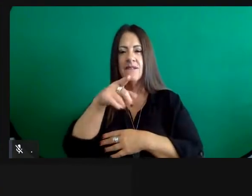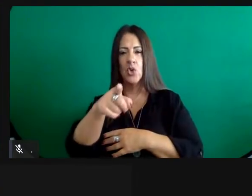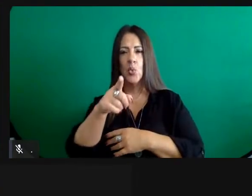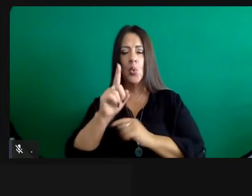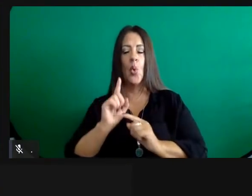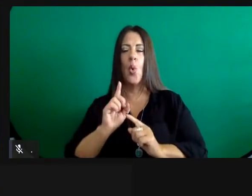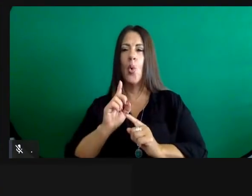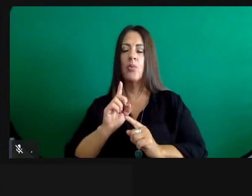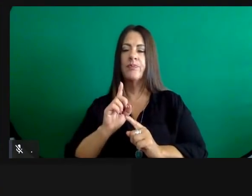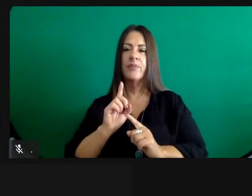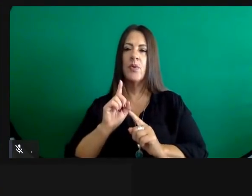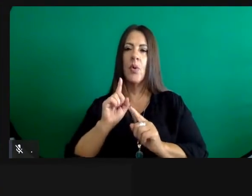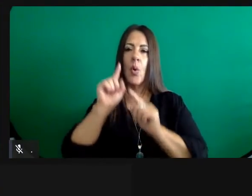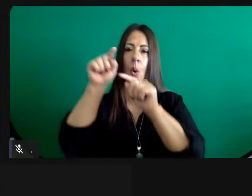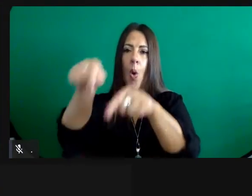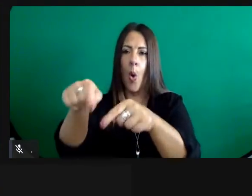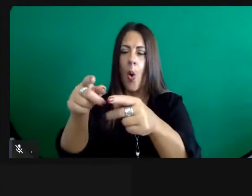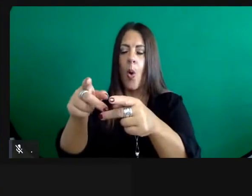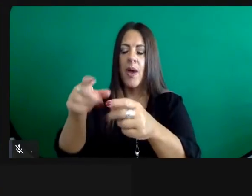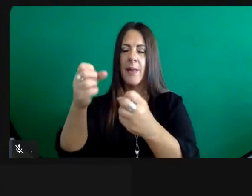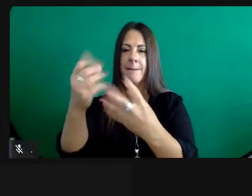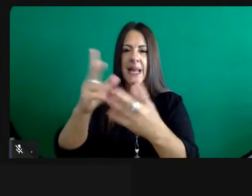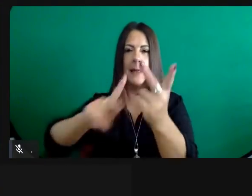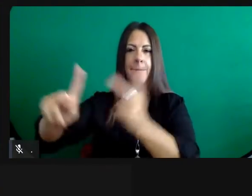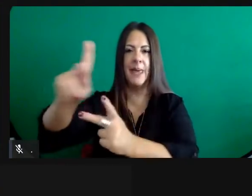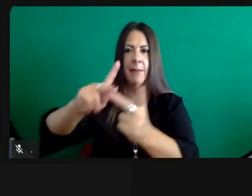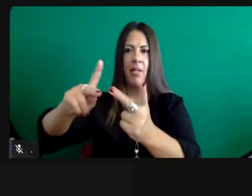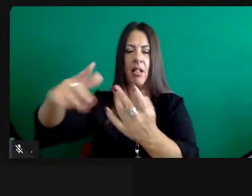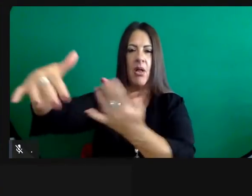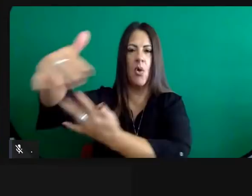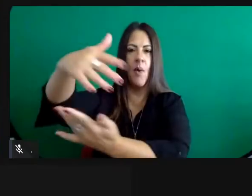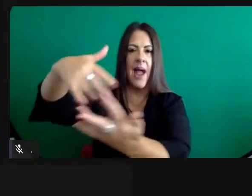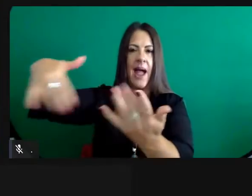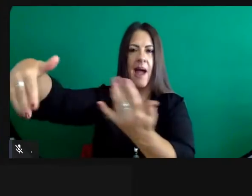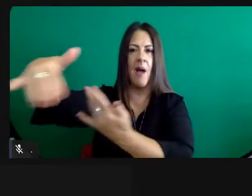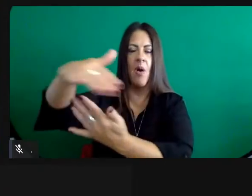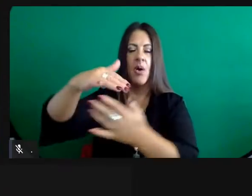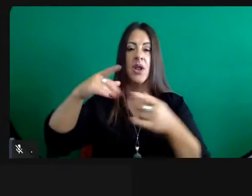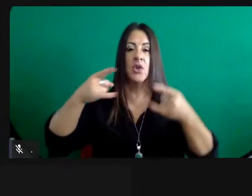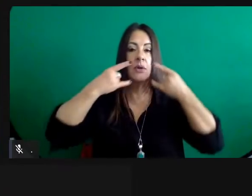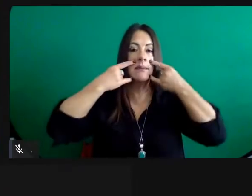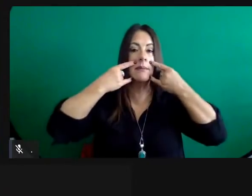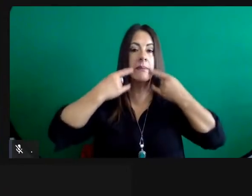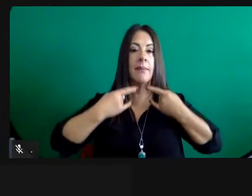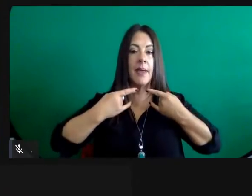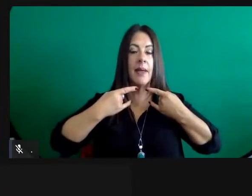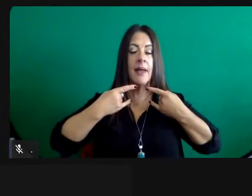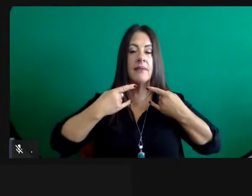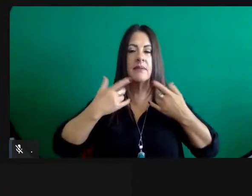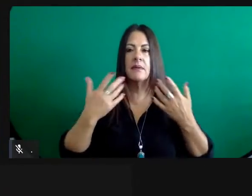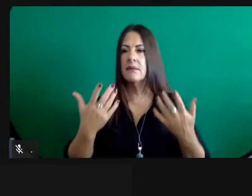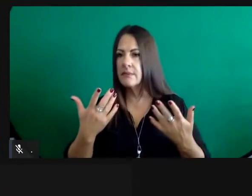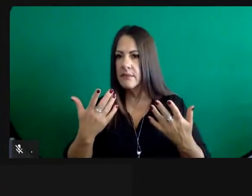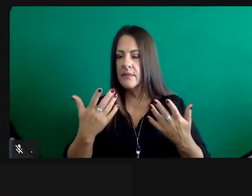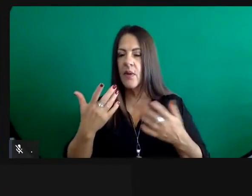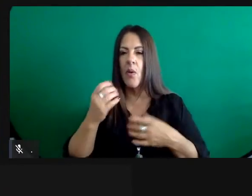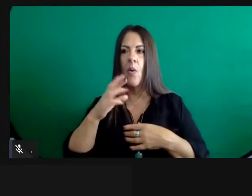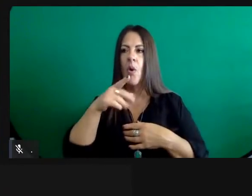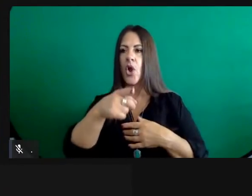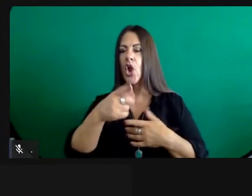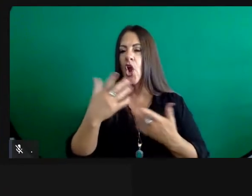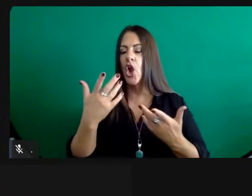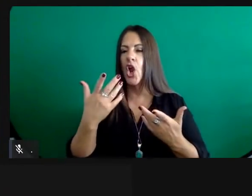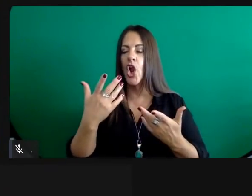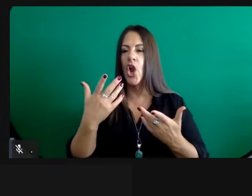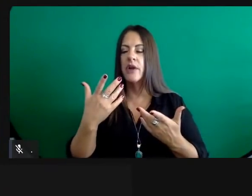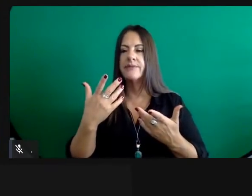of time with people outside of your household with your mask down, speaking in a high voice or